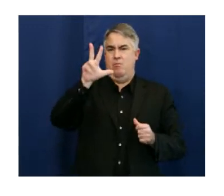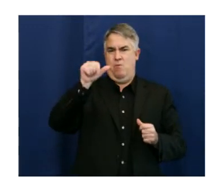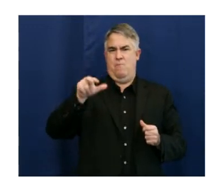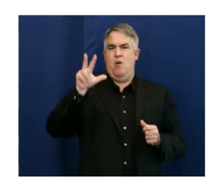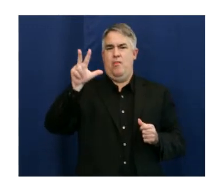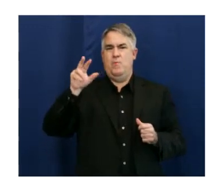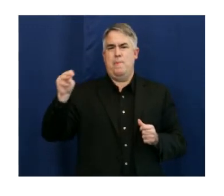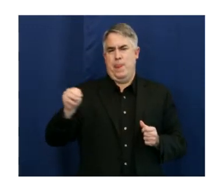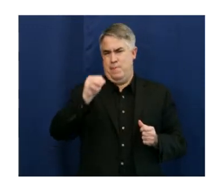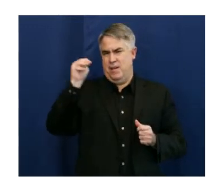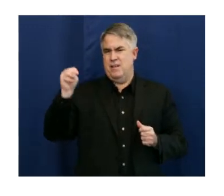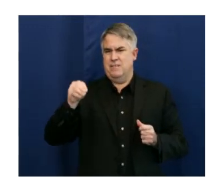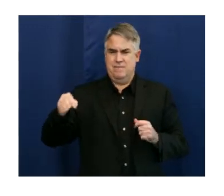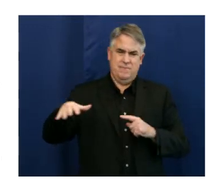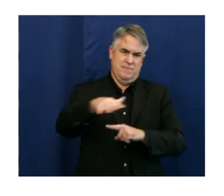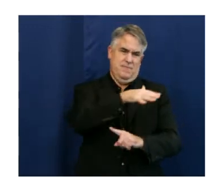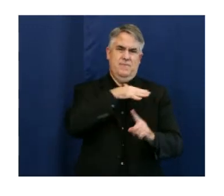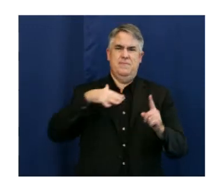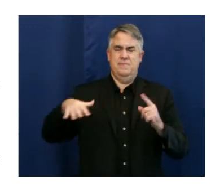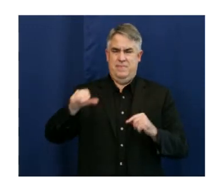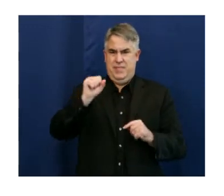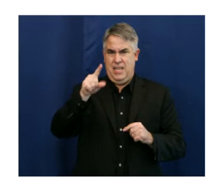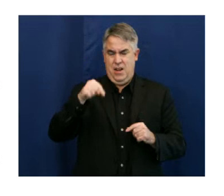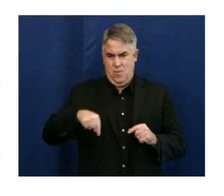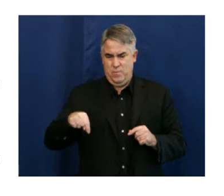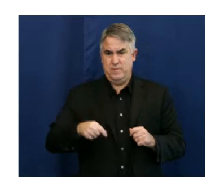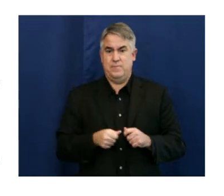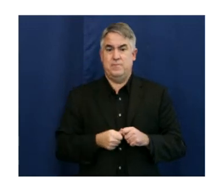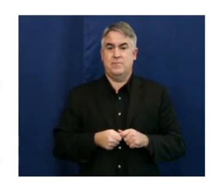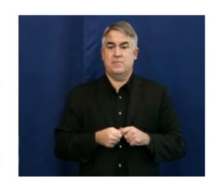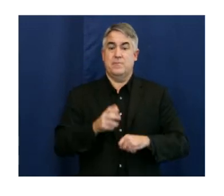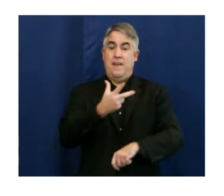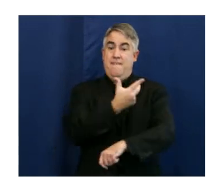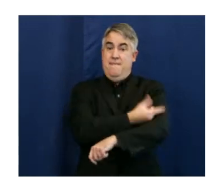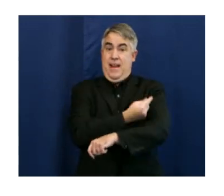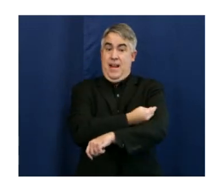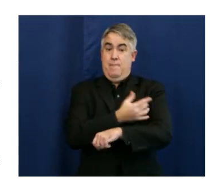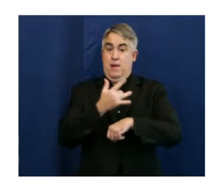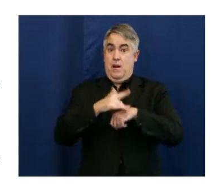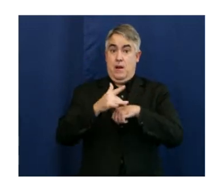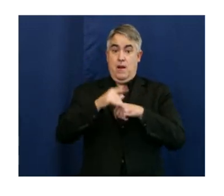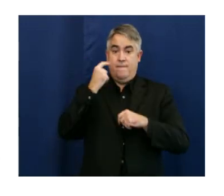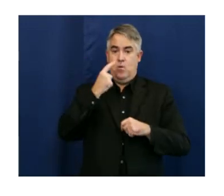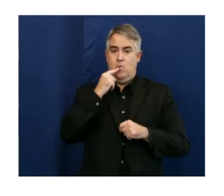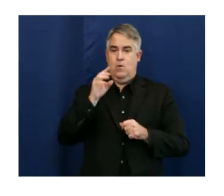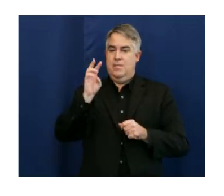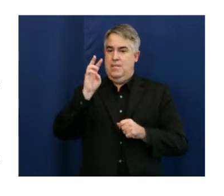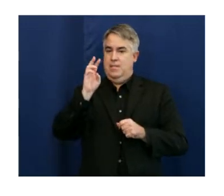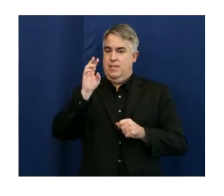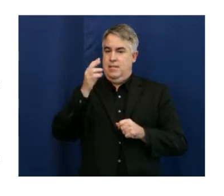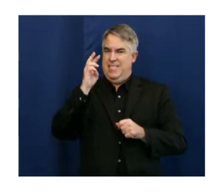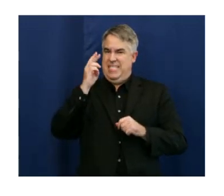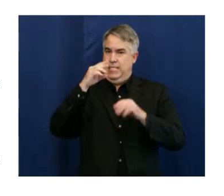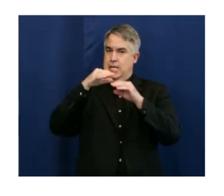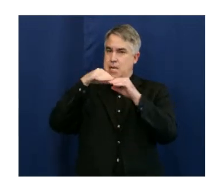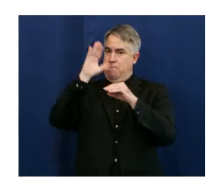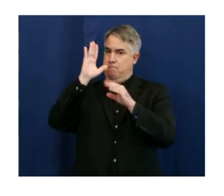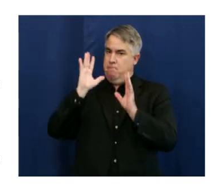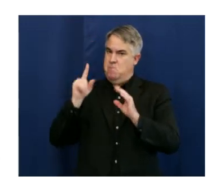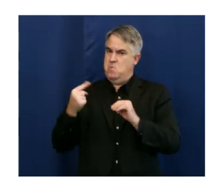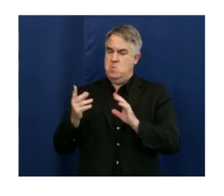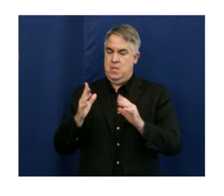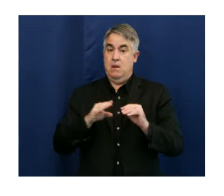The vaccine is presently only available for those 16 and older, and so that drops us down to just